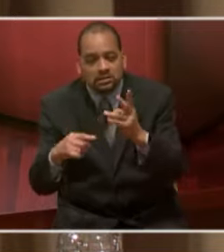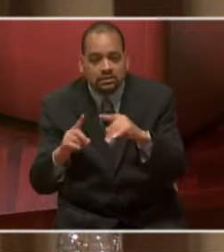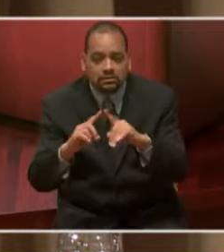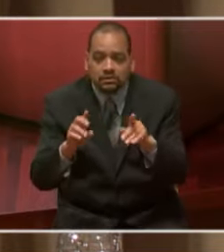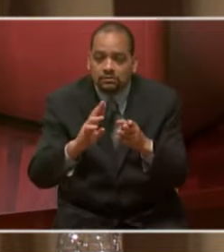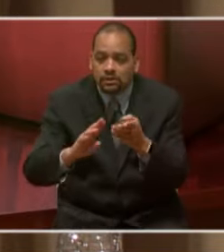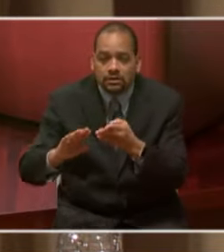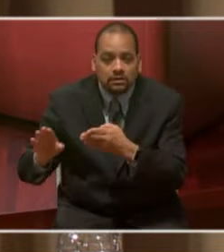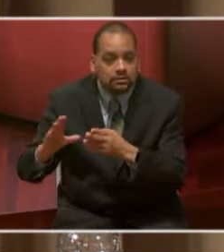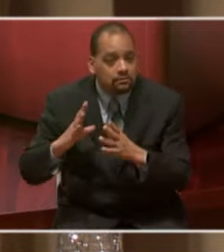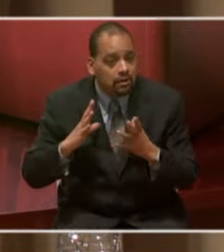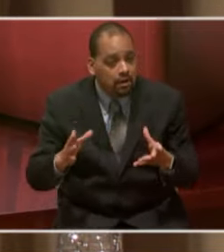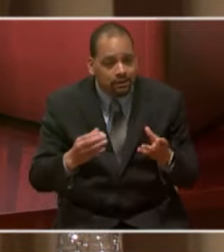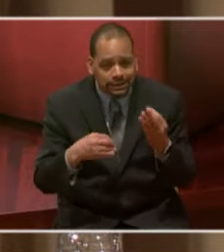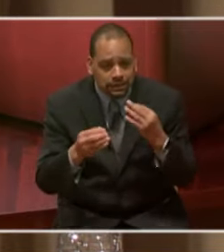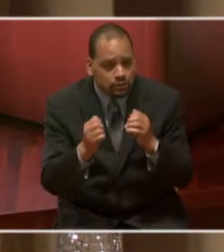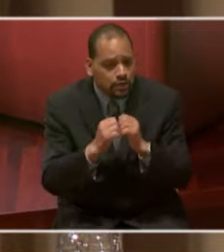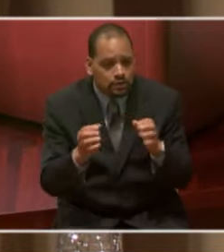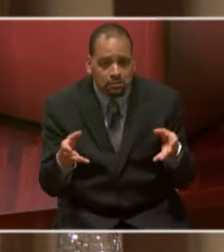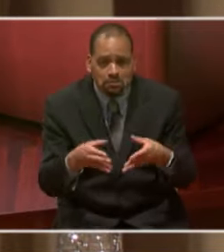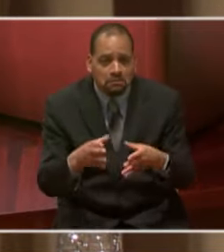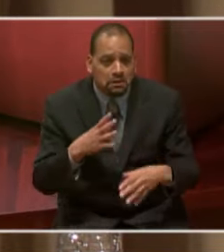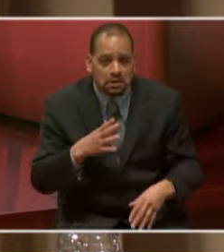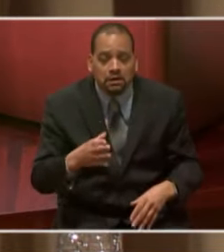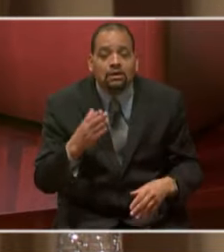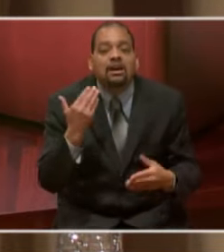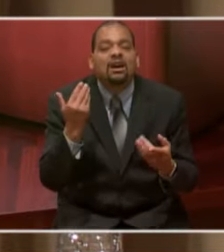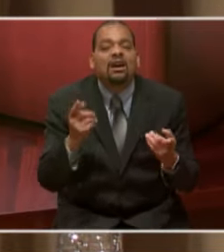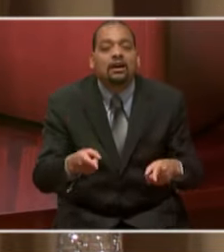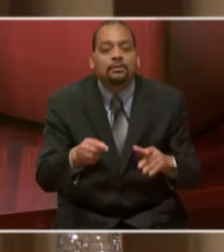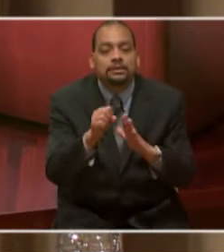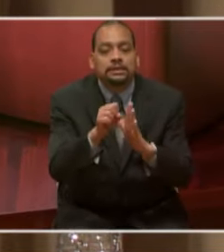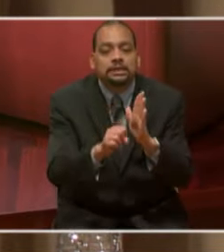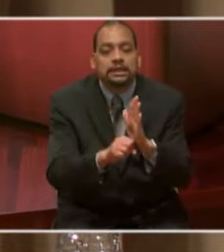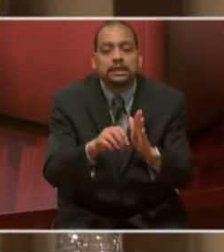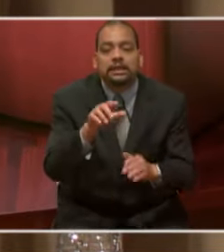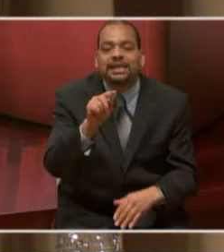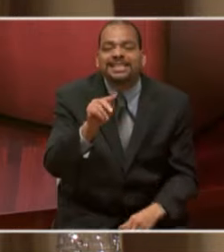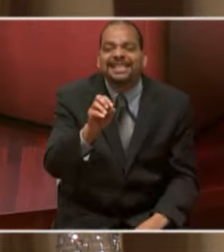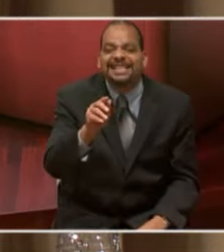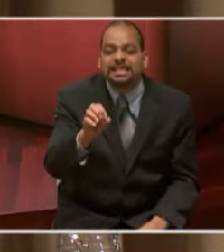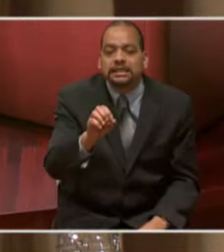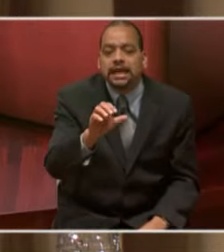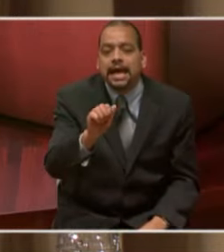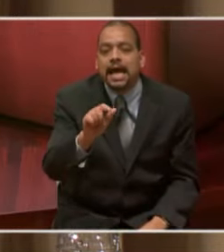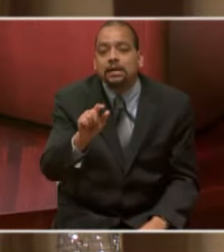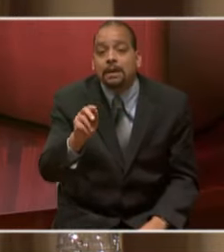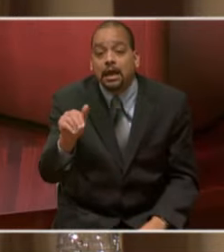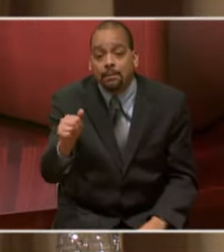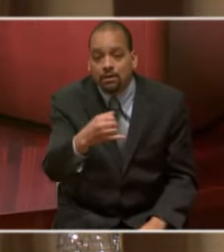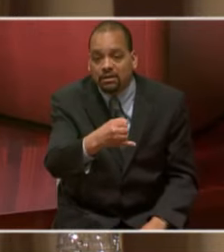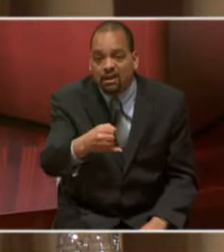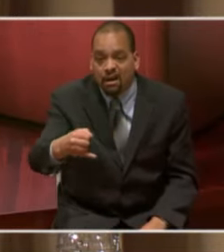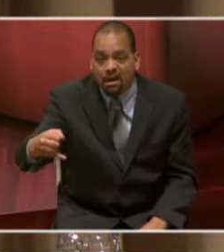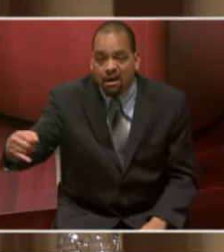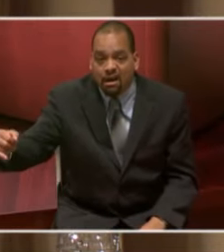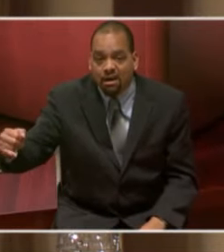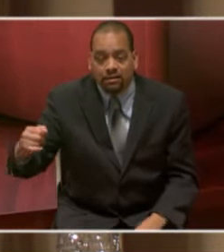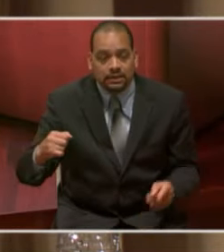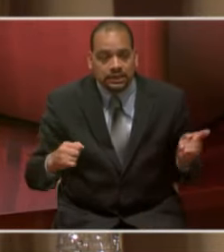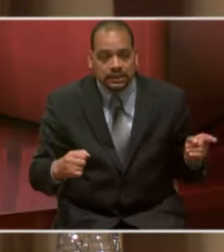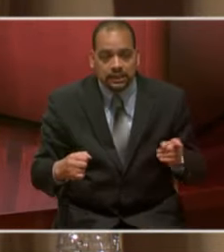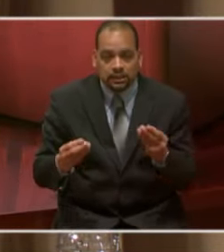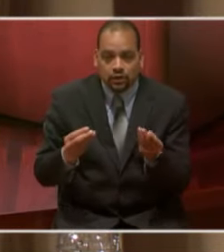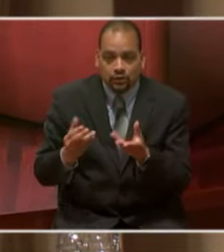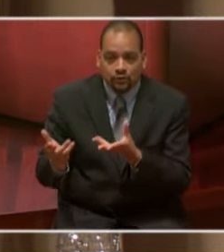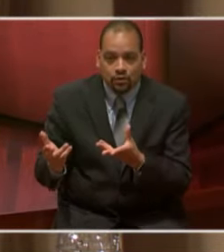packages, this was a code, had been shipped by other means. That meant that 11 other students had left by